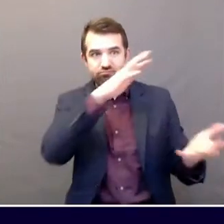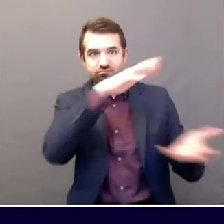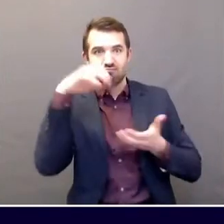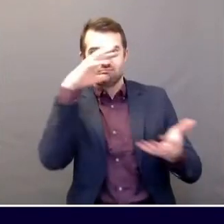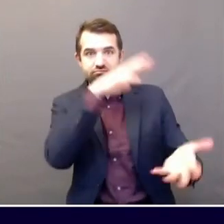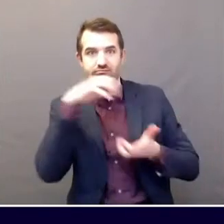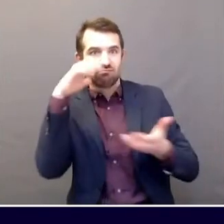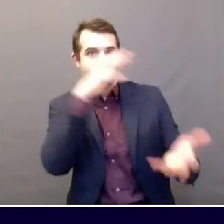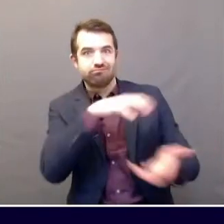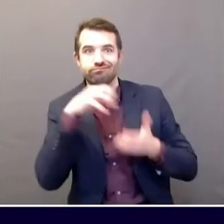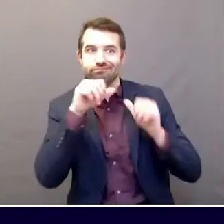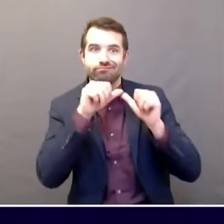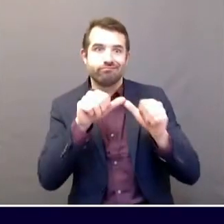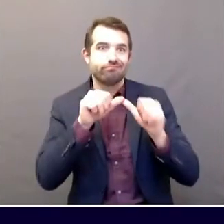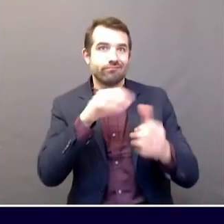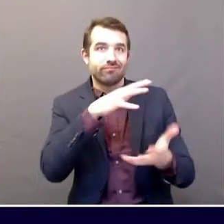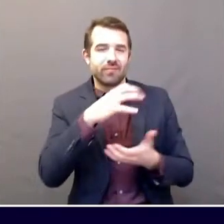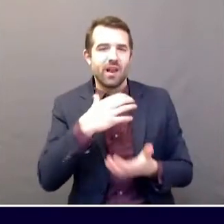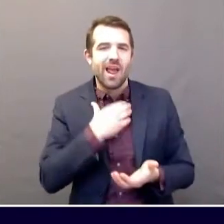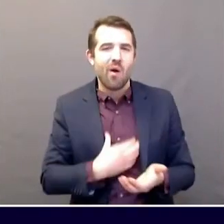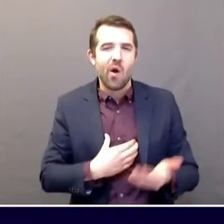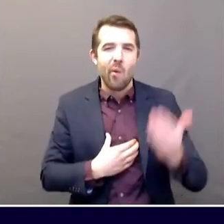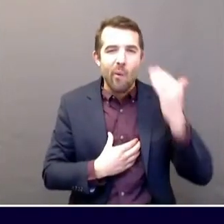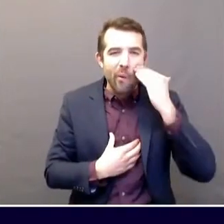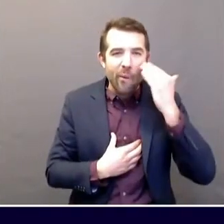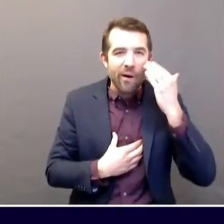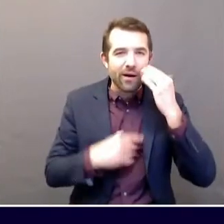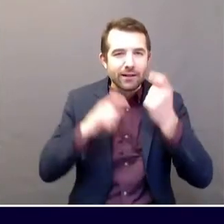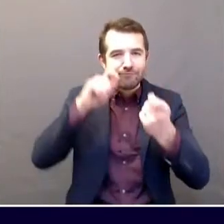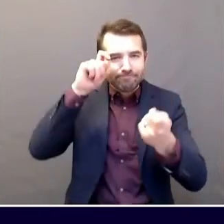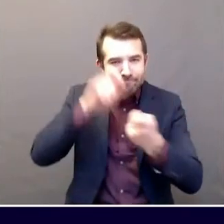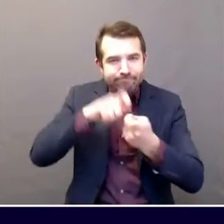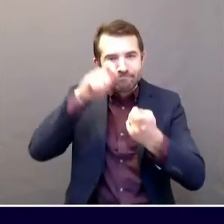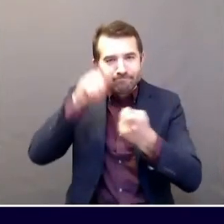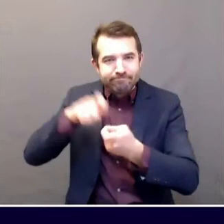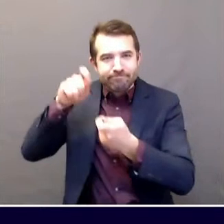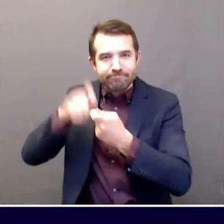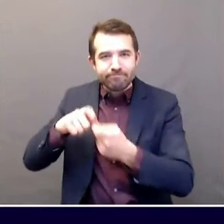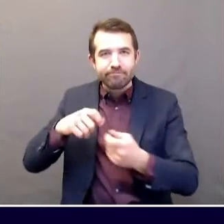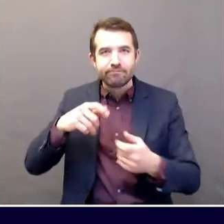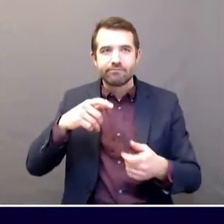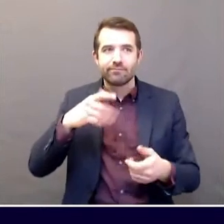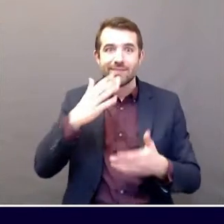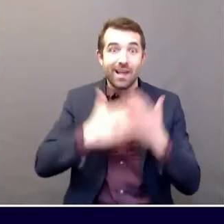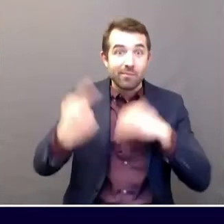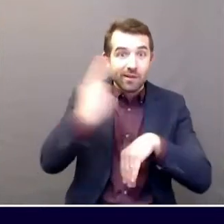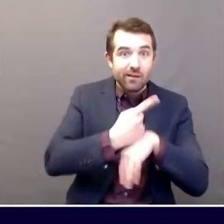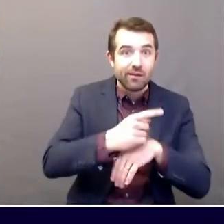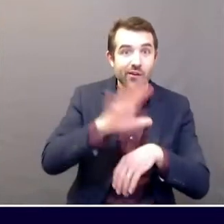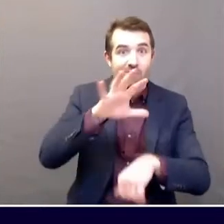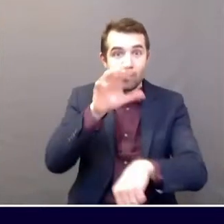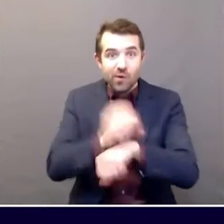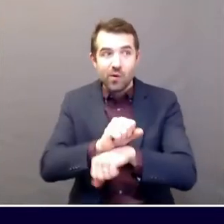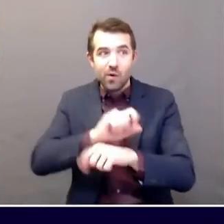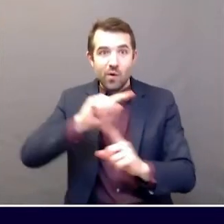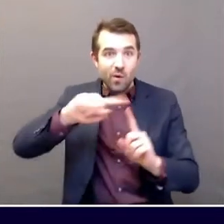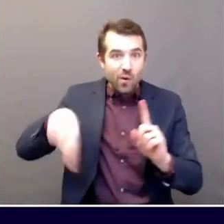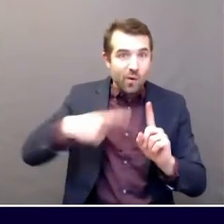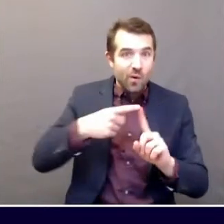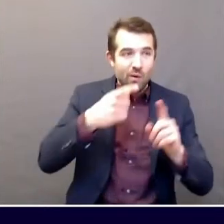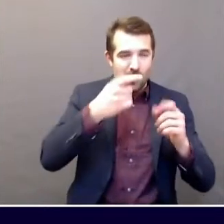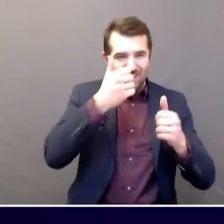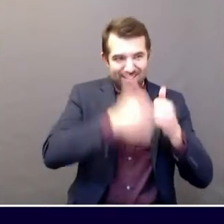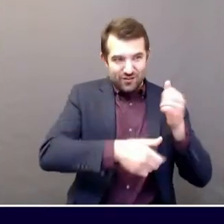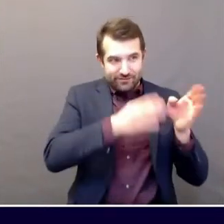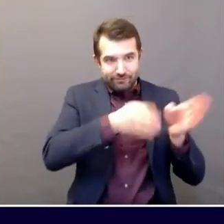more definitive about when, what day, what hour each person in Maine will be able to get a vaccination. We